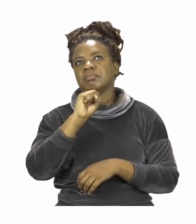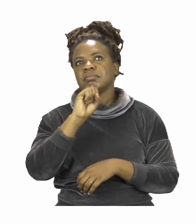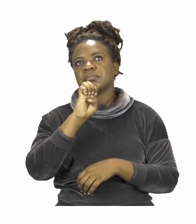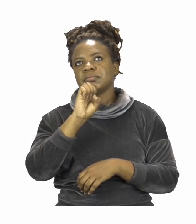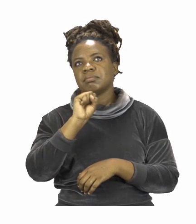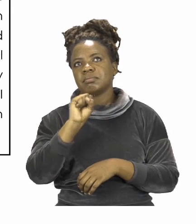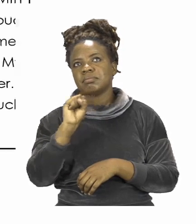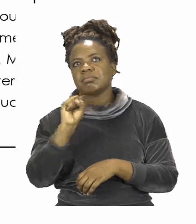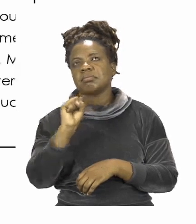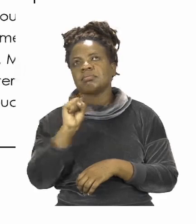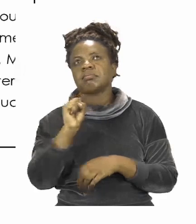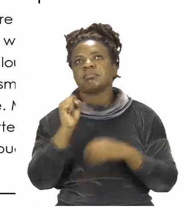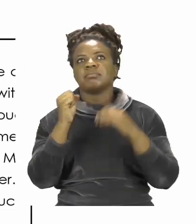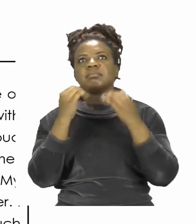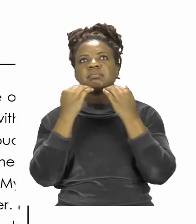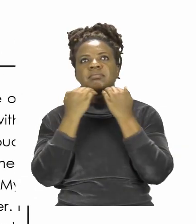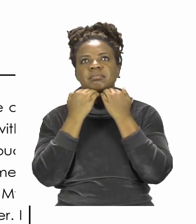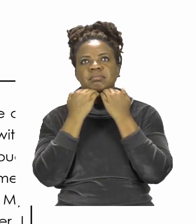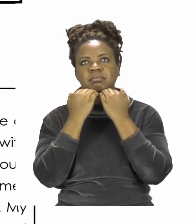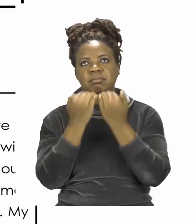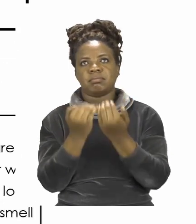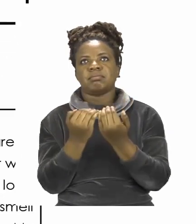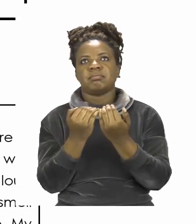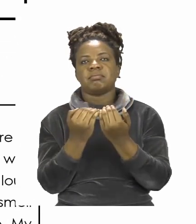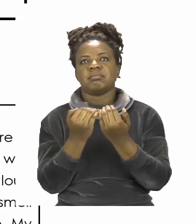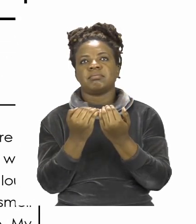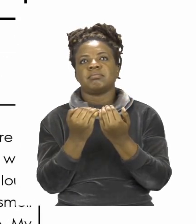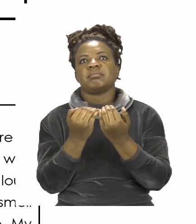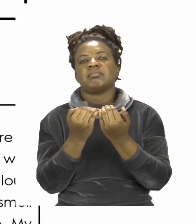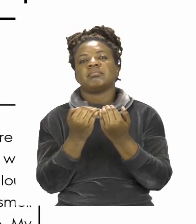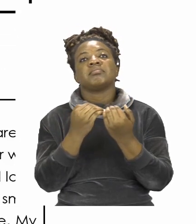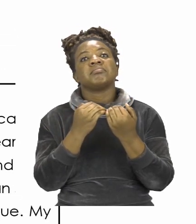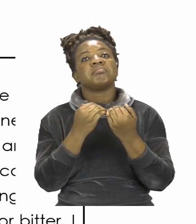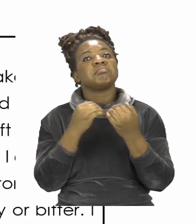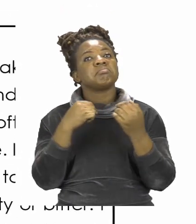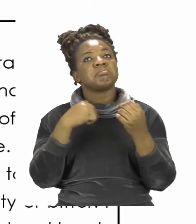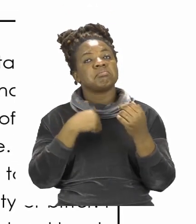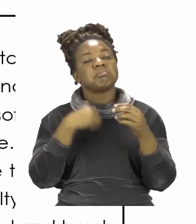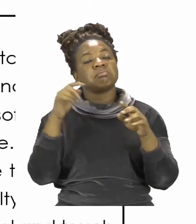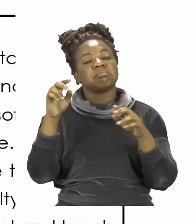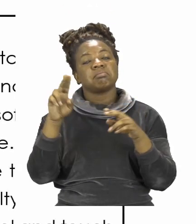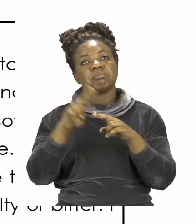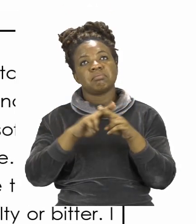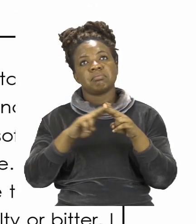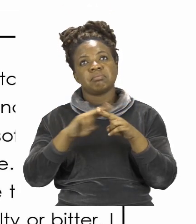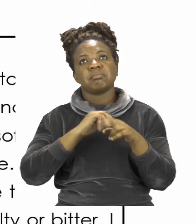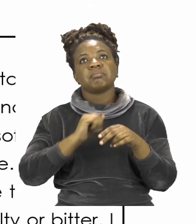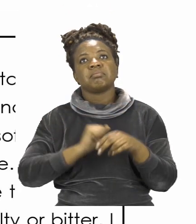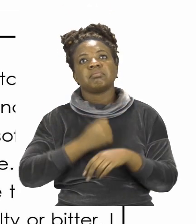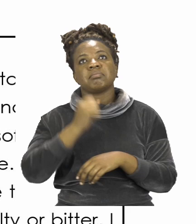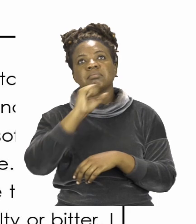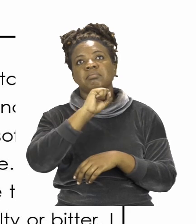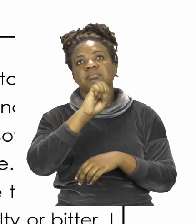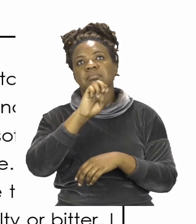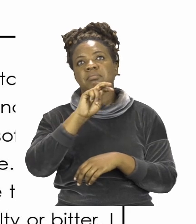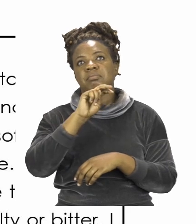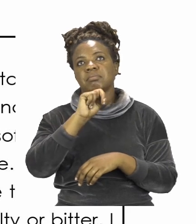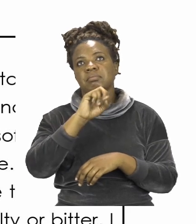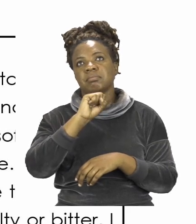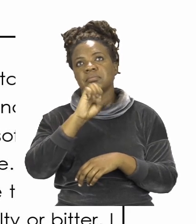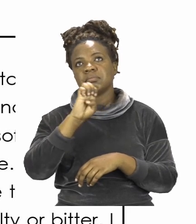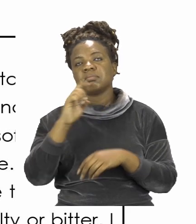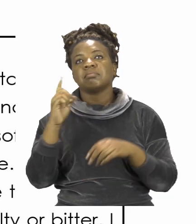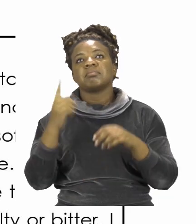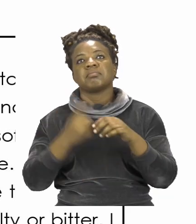Senses. My senses are important. I use my senses every